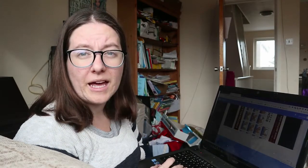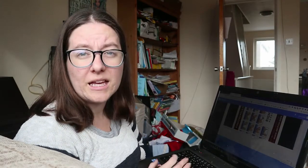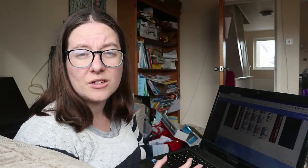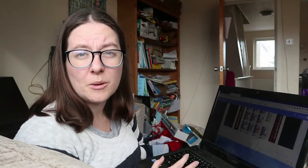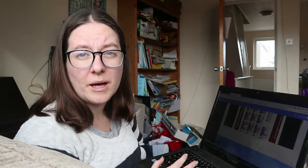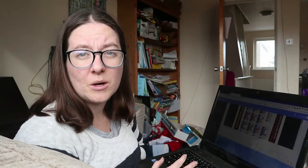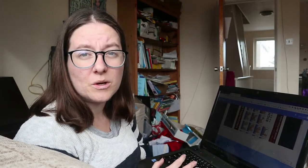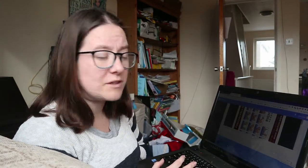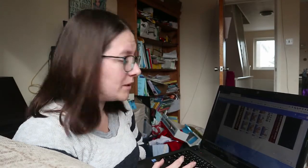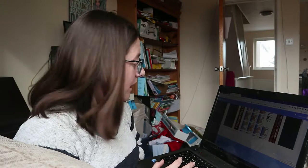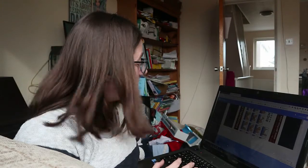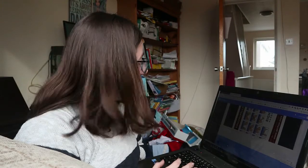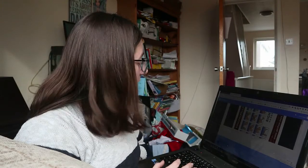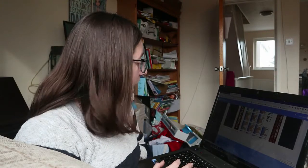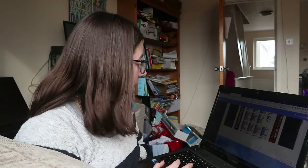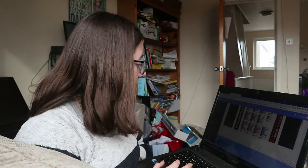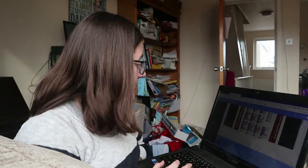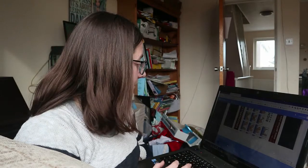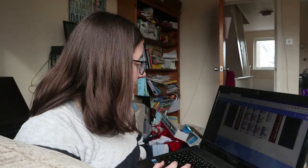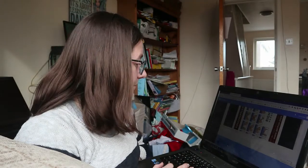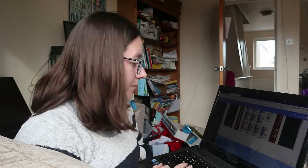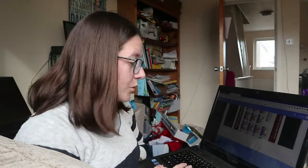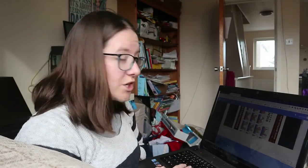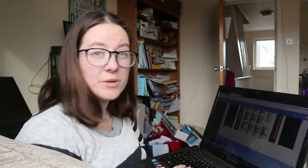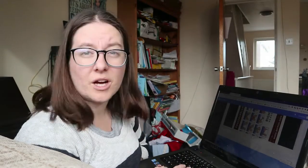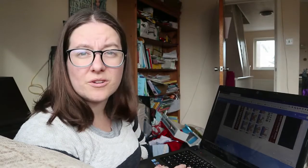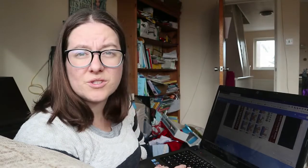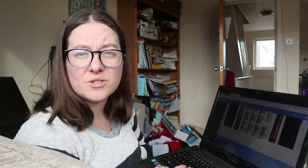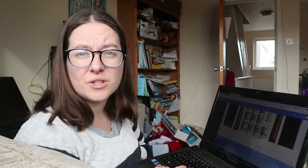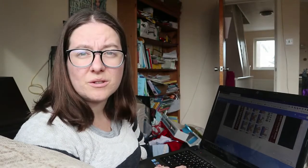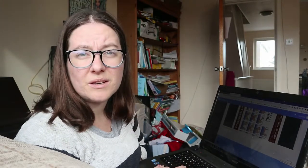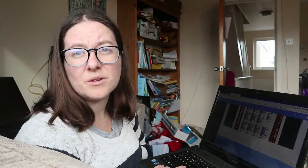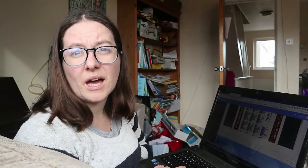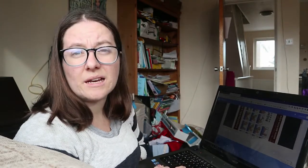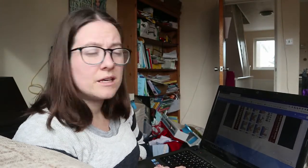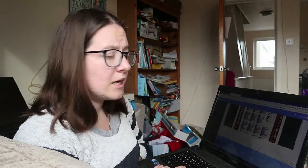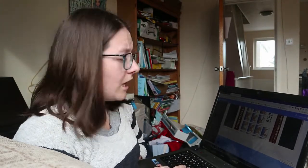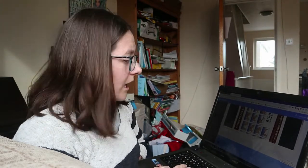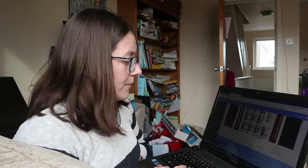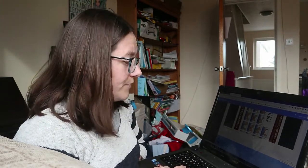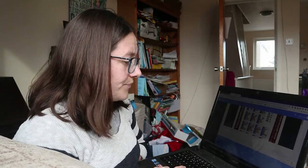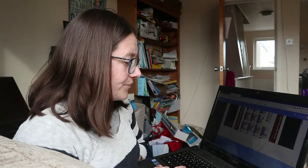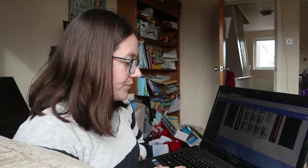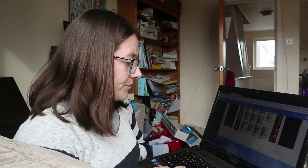only pay, you don't pay all of the money, which I would encourage you to do if you can.